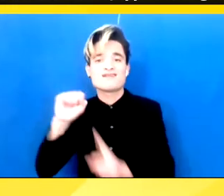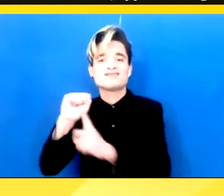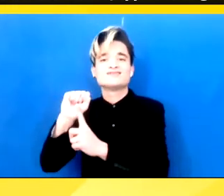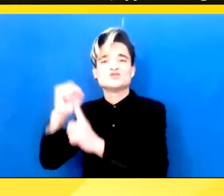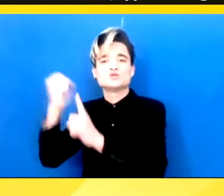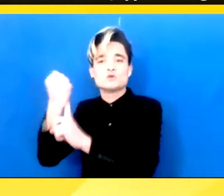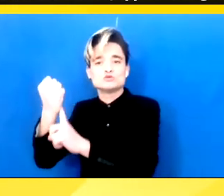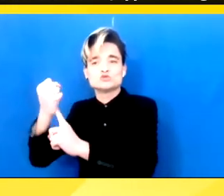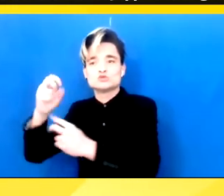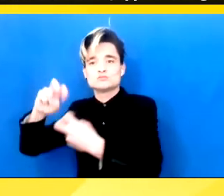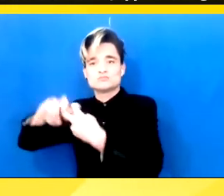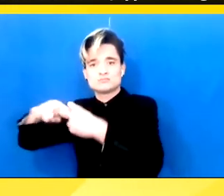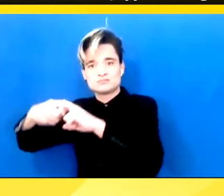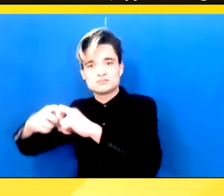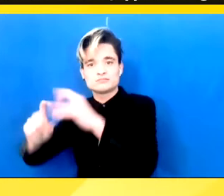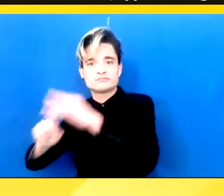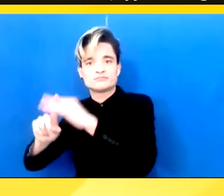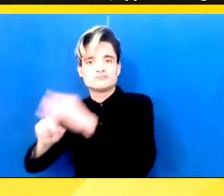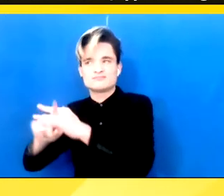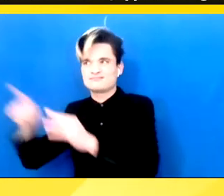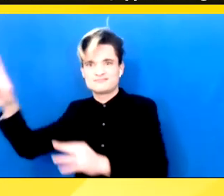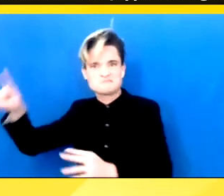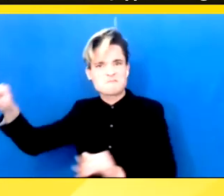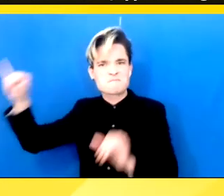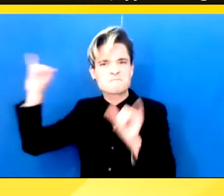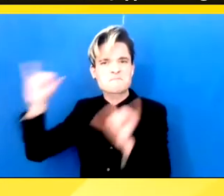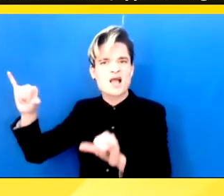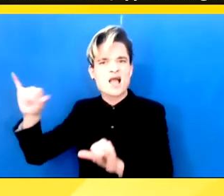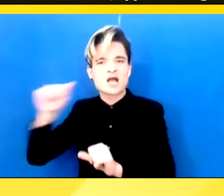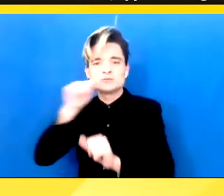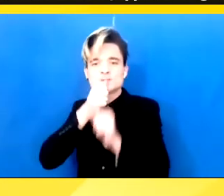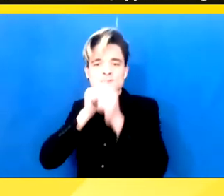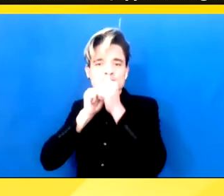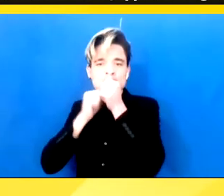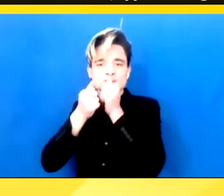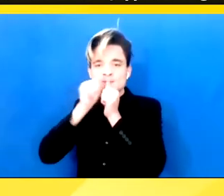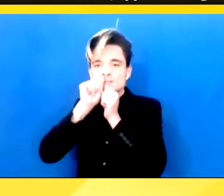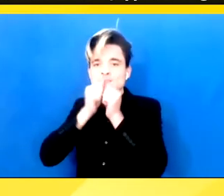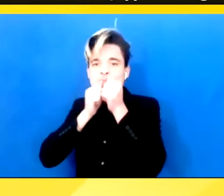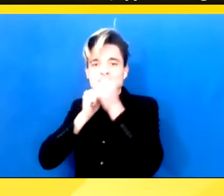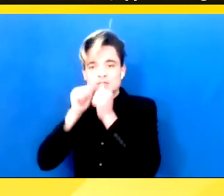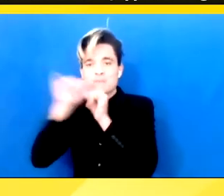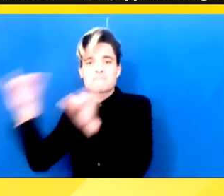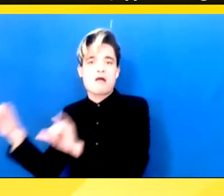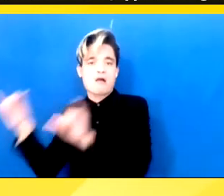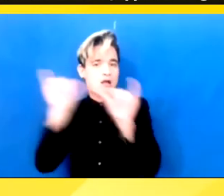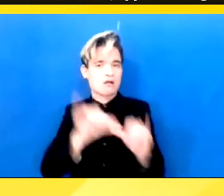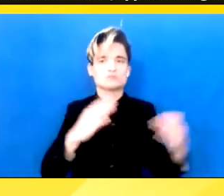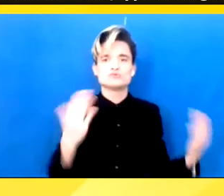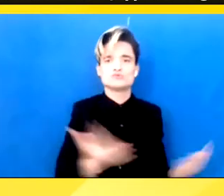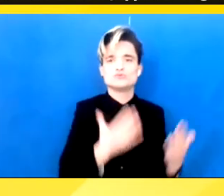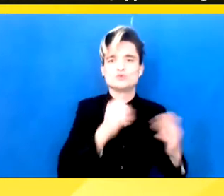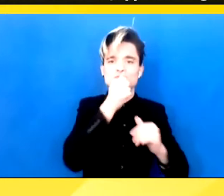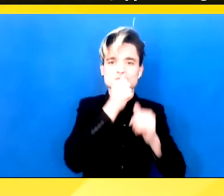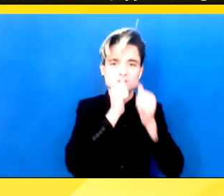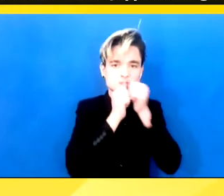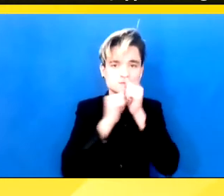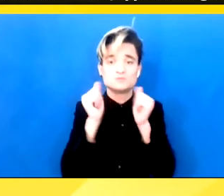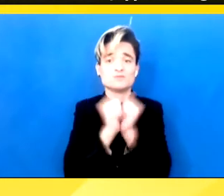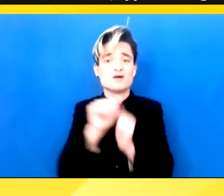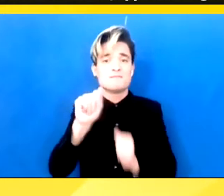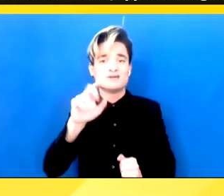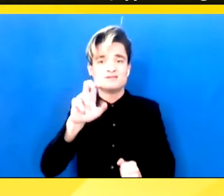workers stand in solidarity with the Bessemer workers today. And that's what I think is really key.